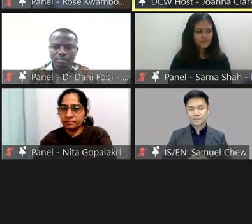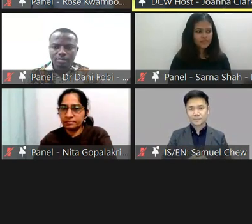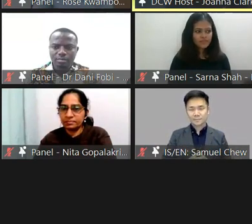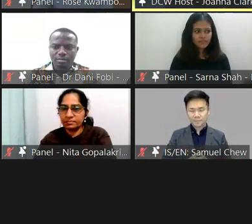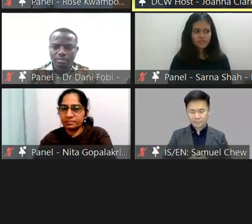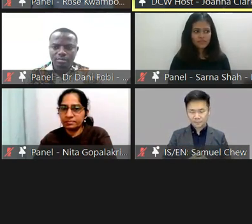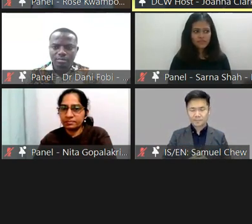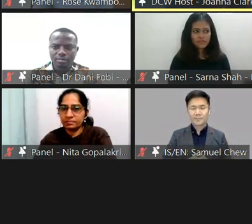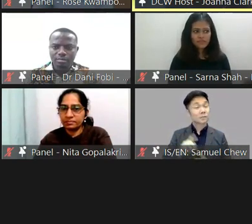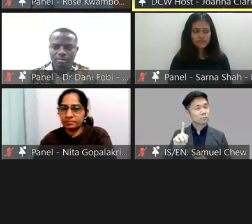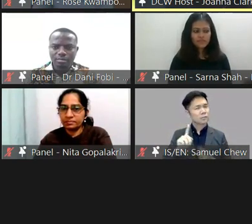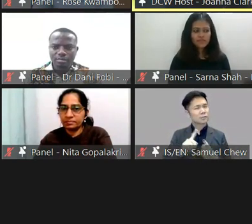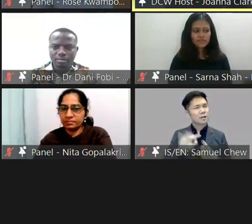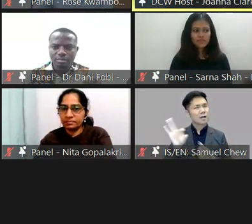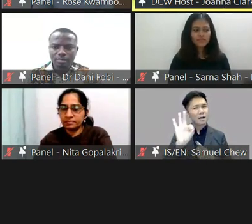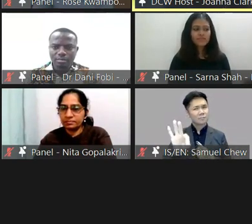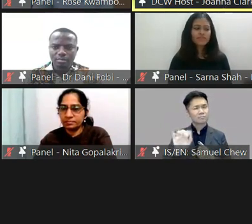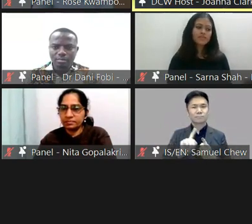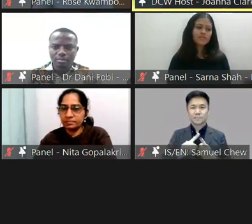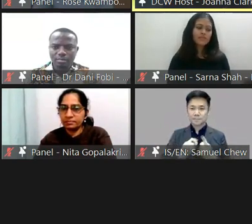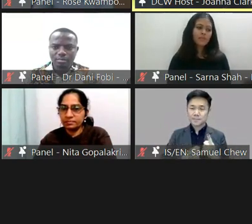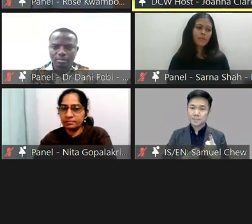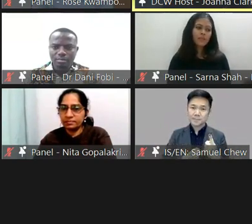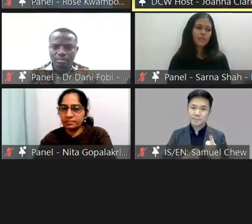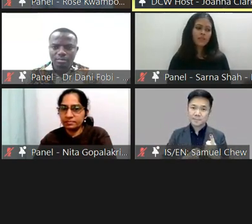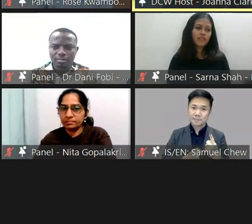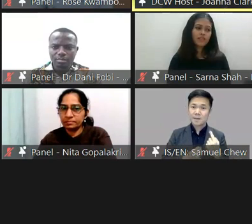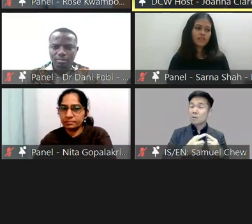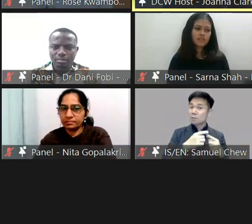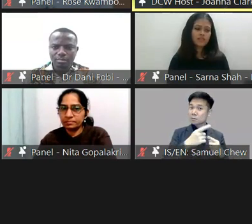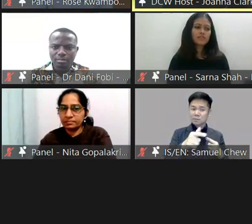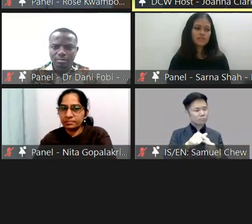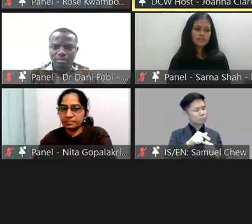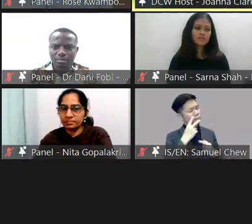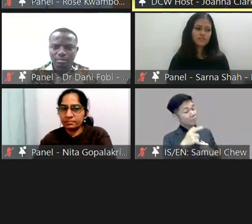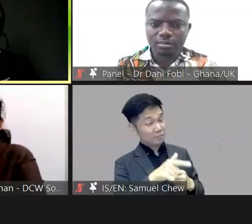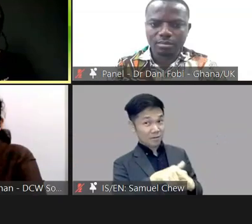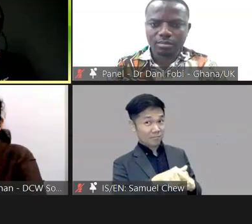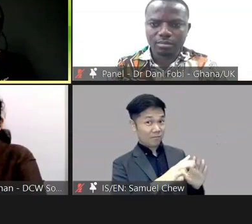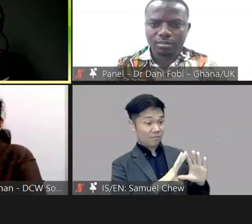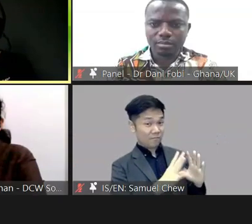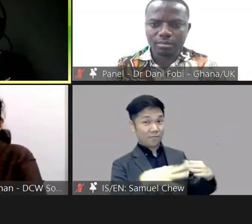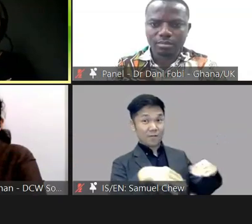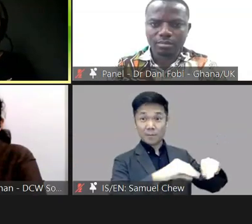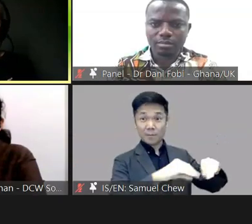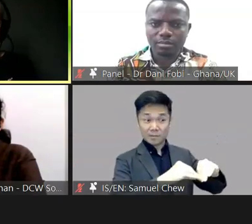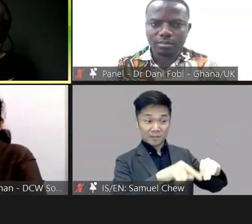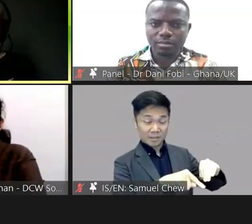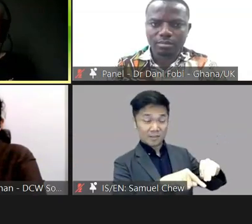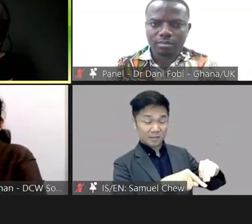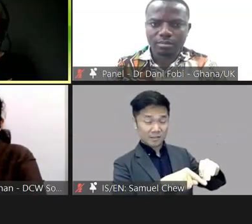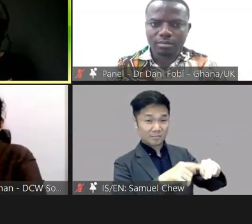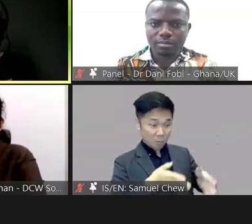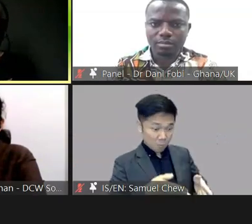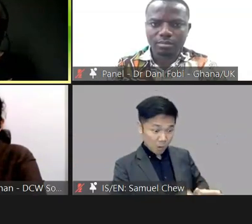what you would say to a hearing family of a deaf child who are concerned because they don't